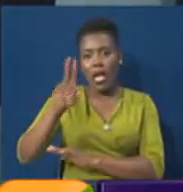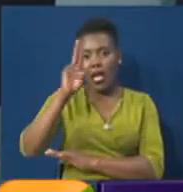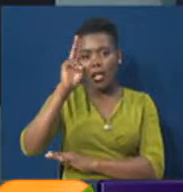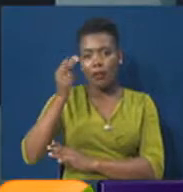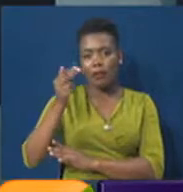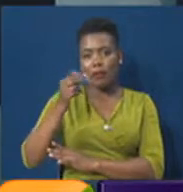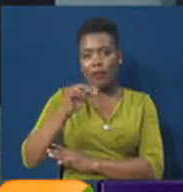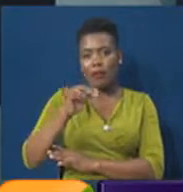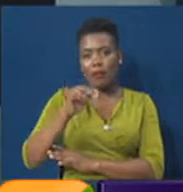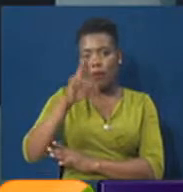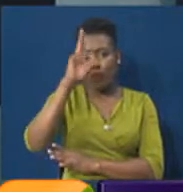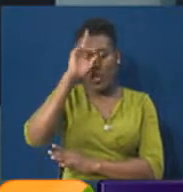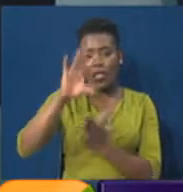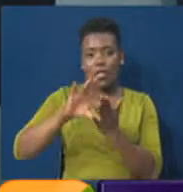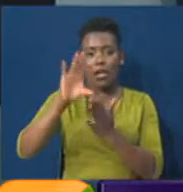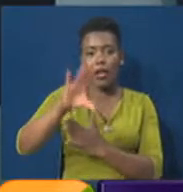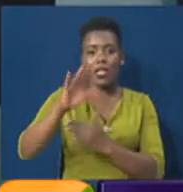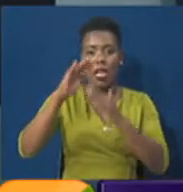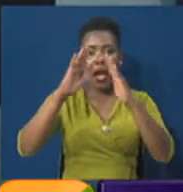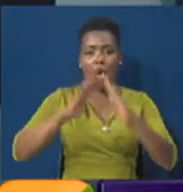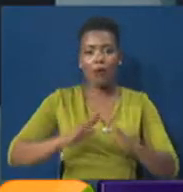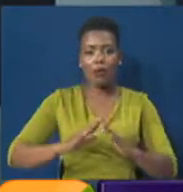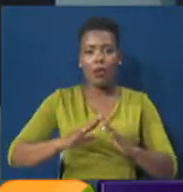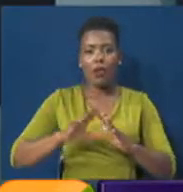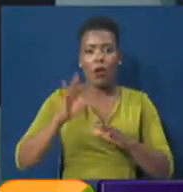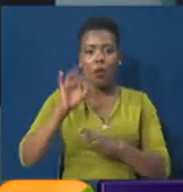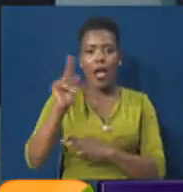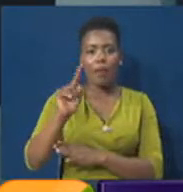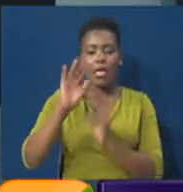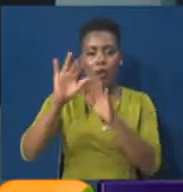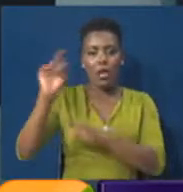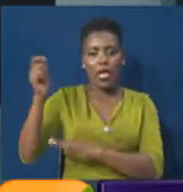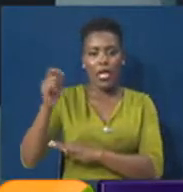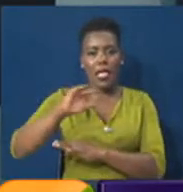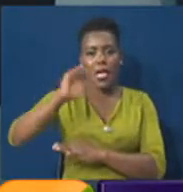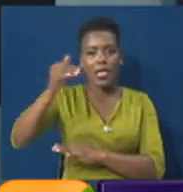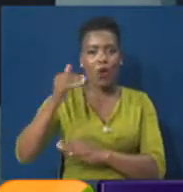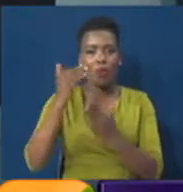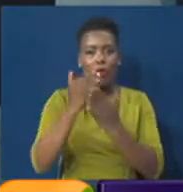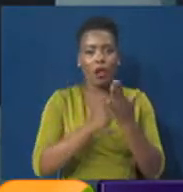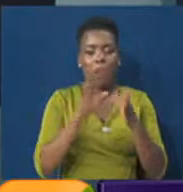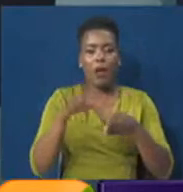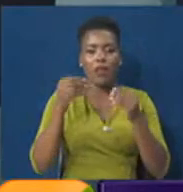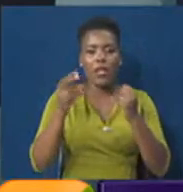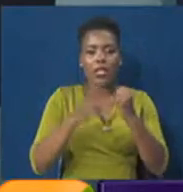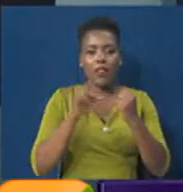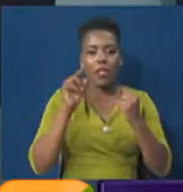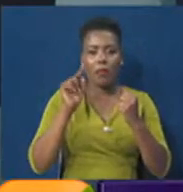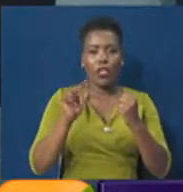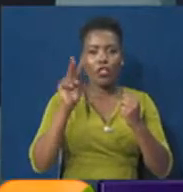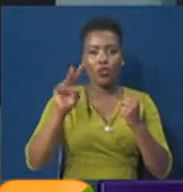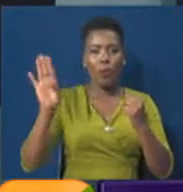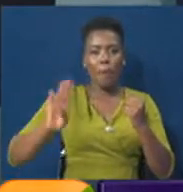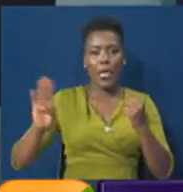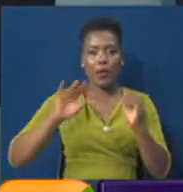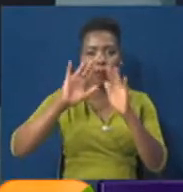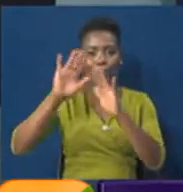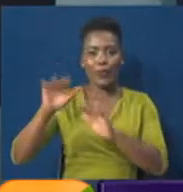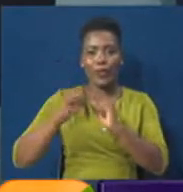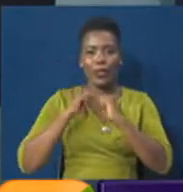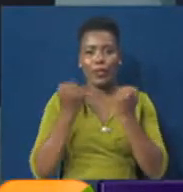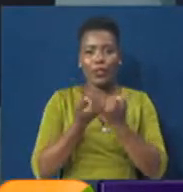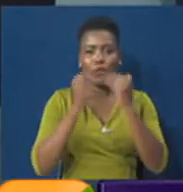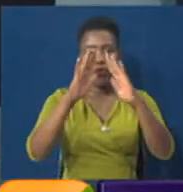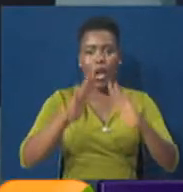has been allocated 1 billion shillings. Kenya Urban Program has been allocated 7.2 billion shillings. Social